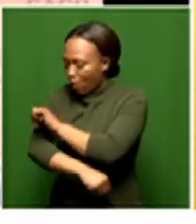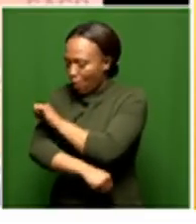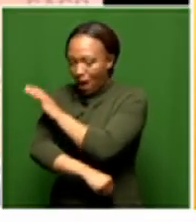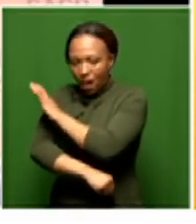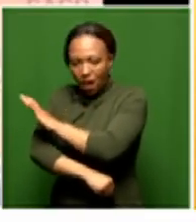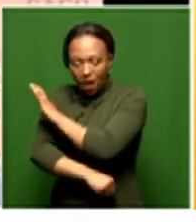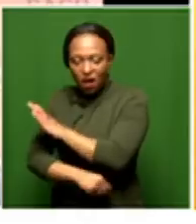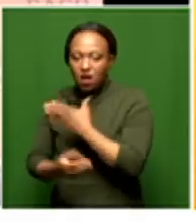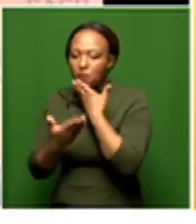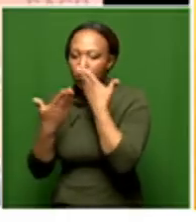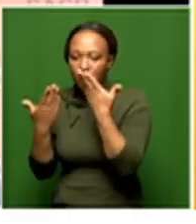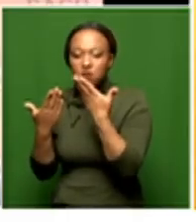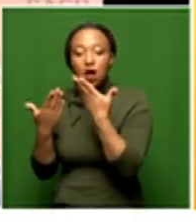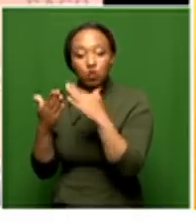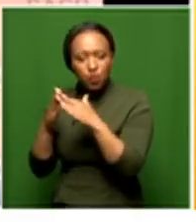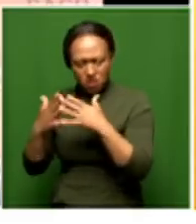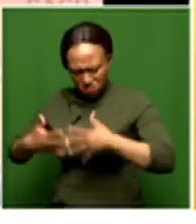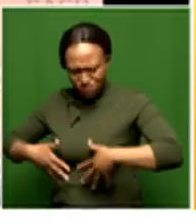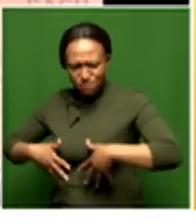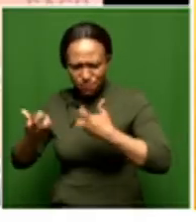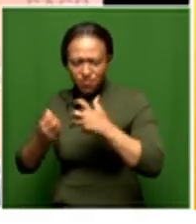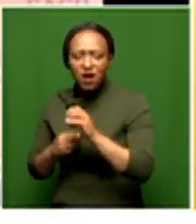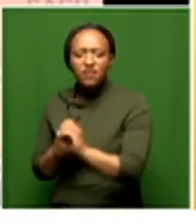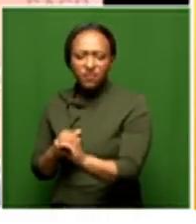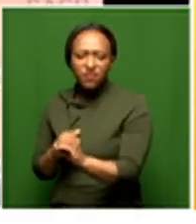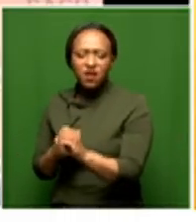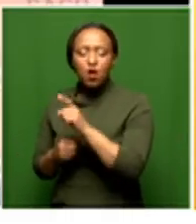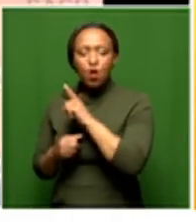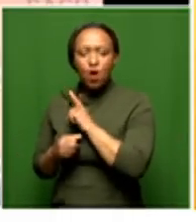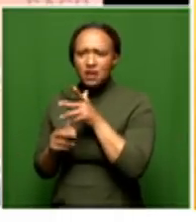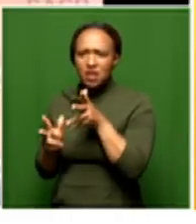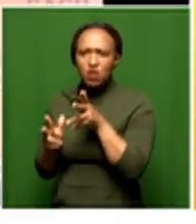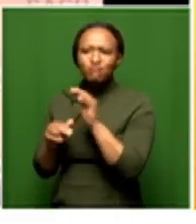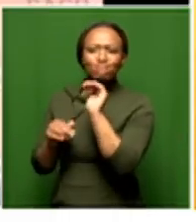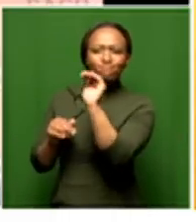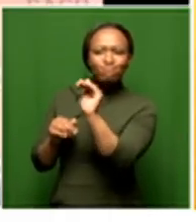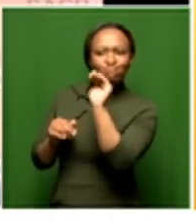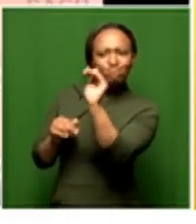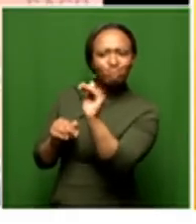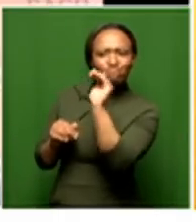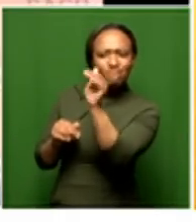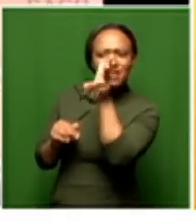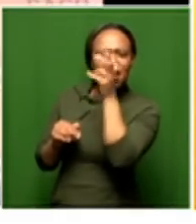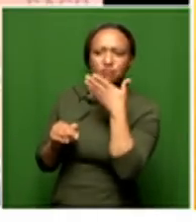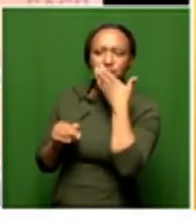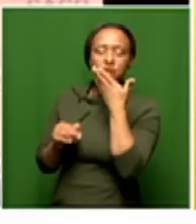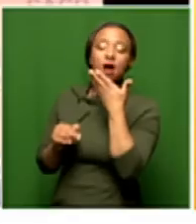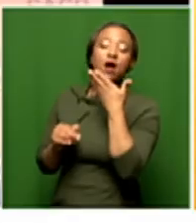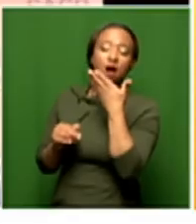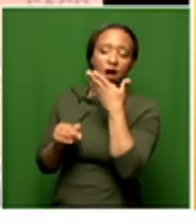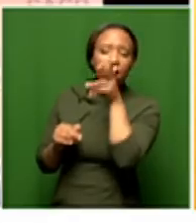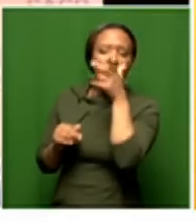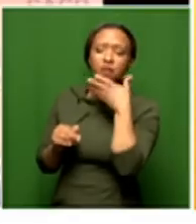And this brings on anger in communities, and they are not being heard. And the only way that they can get heard is to